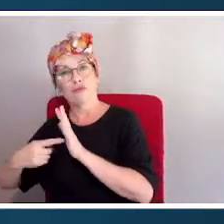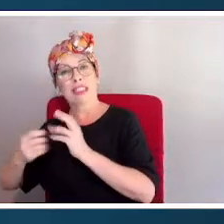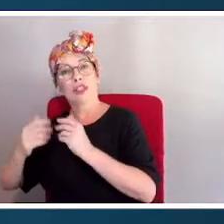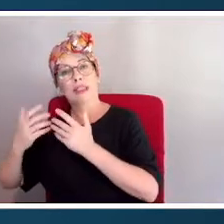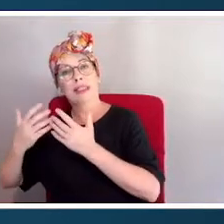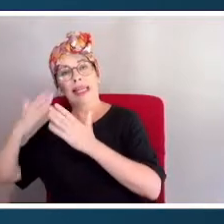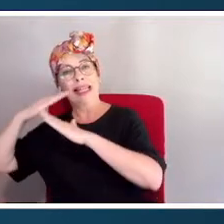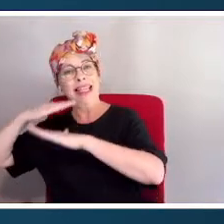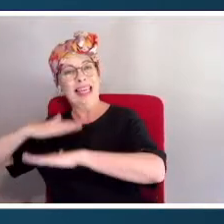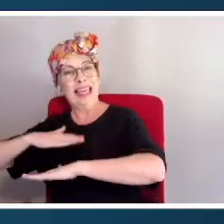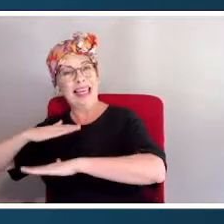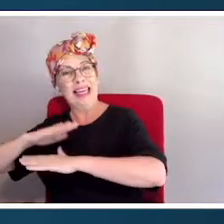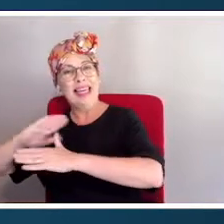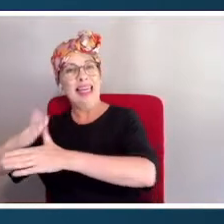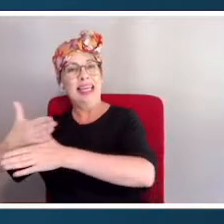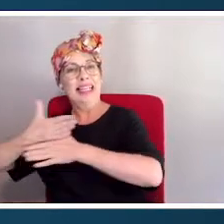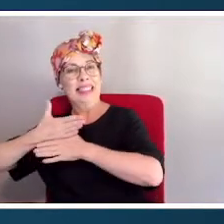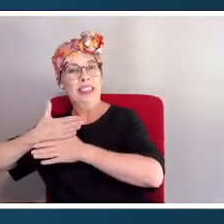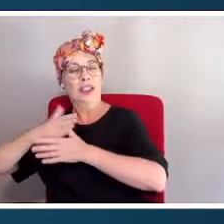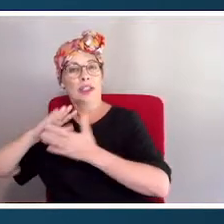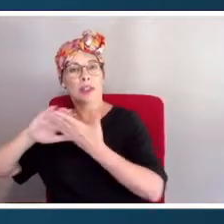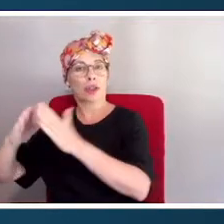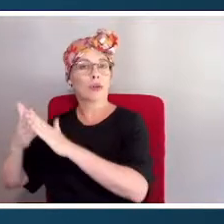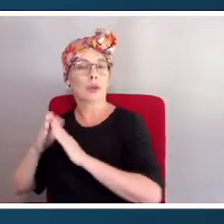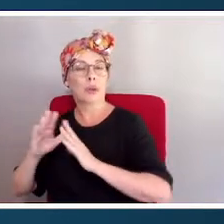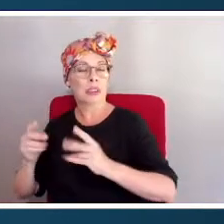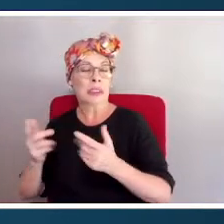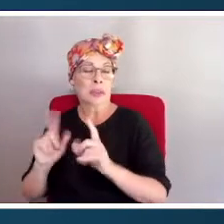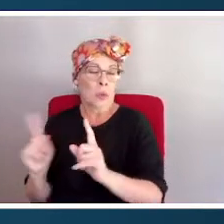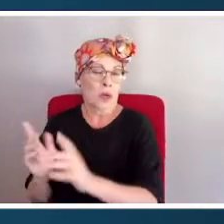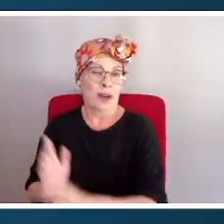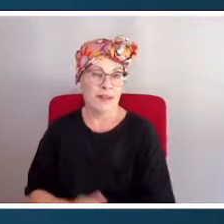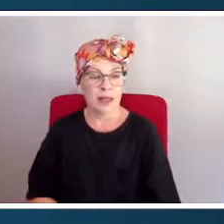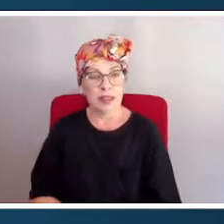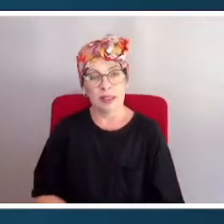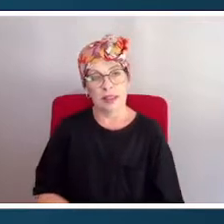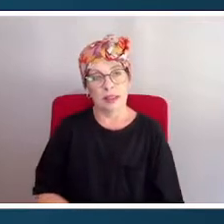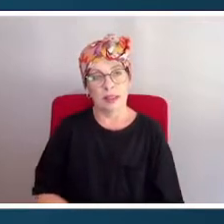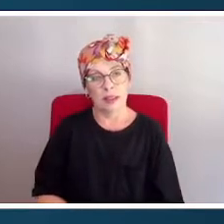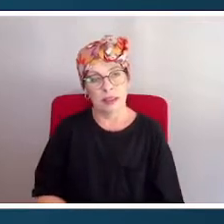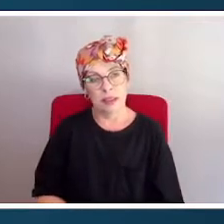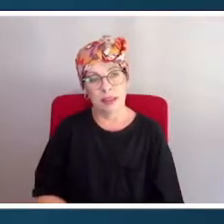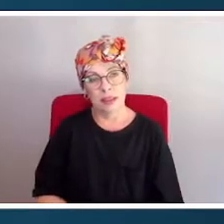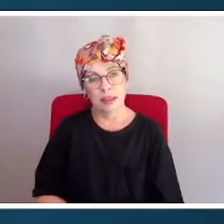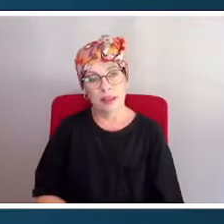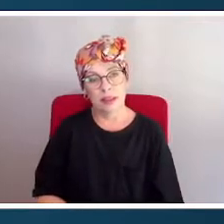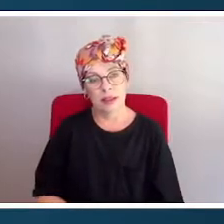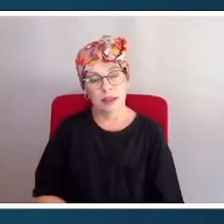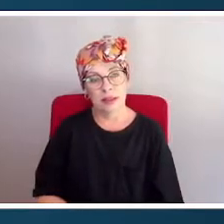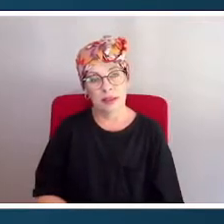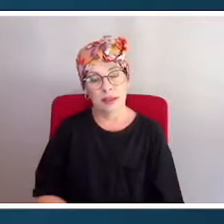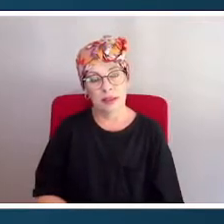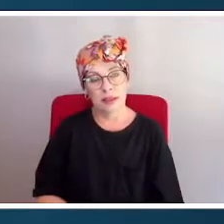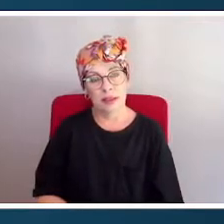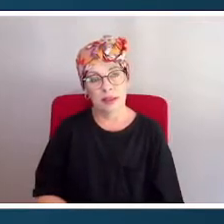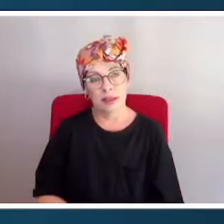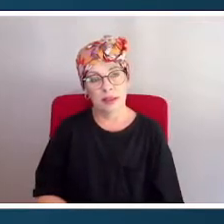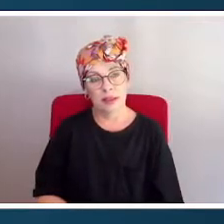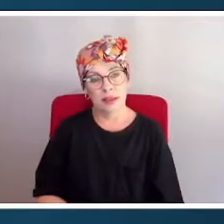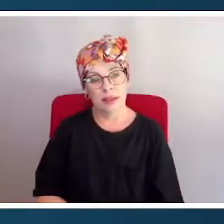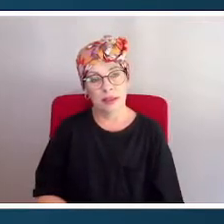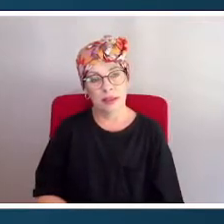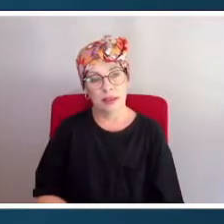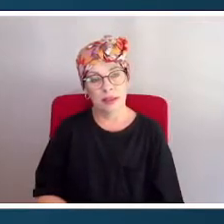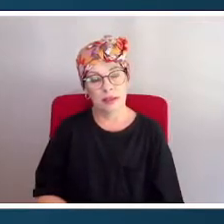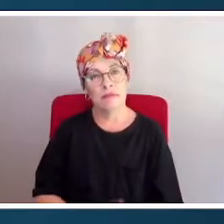the identity list for them. Okay, we have time for one more, just there. Thank you very much for a most